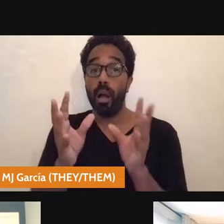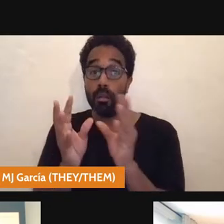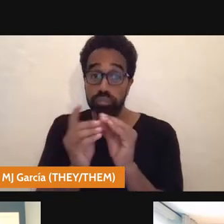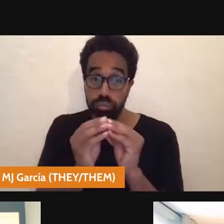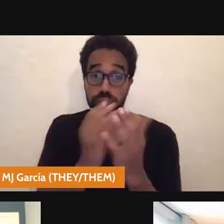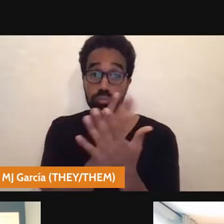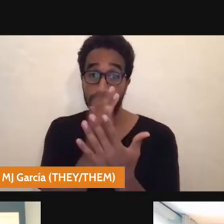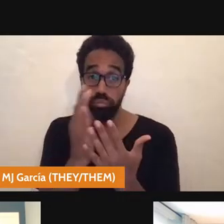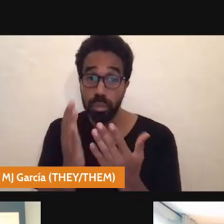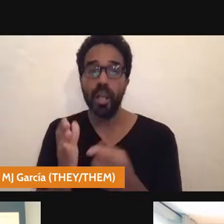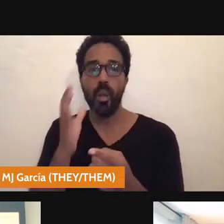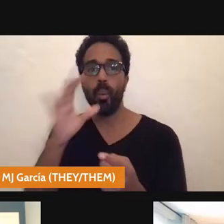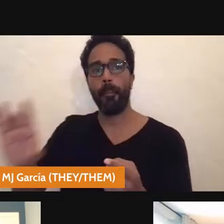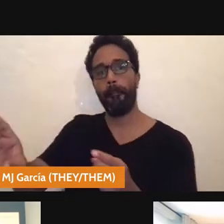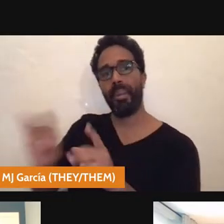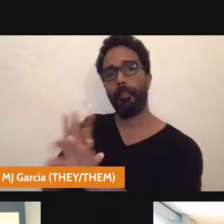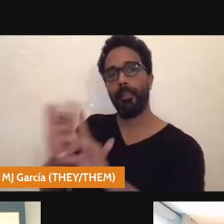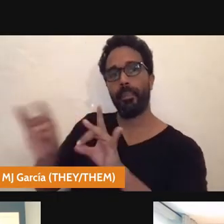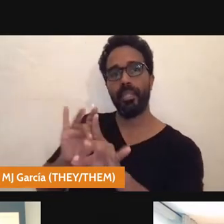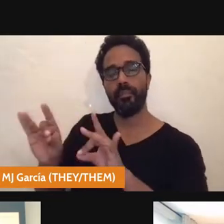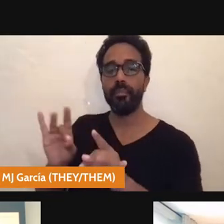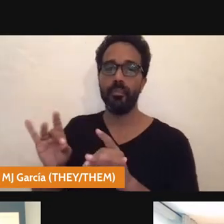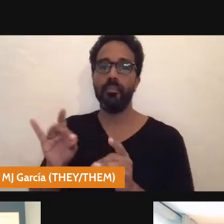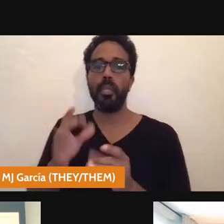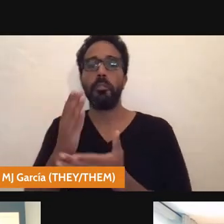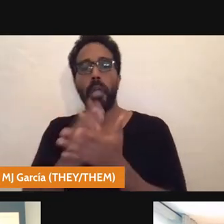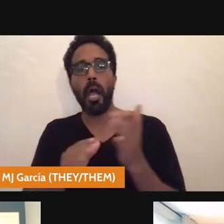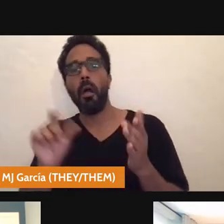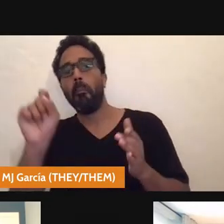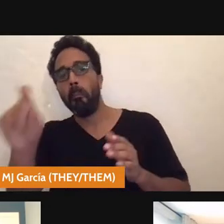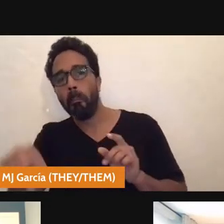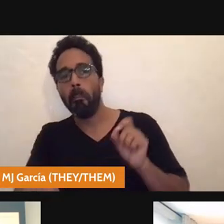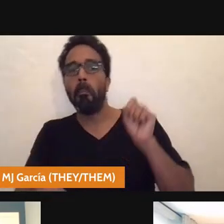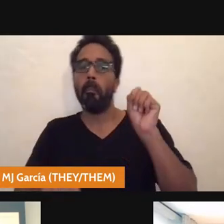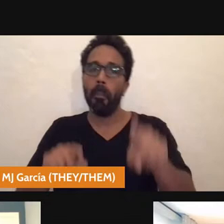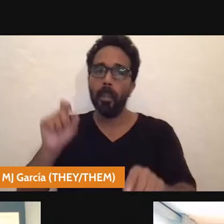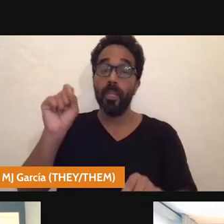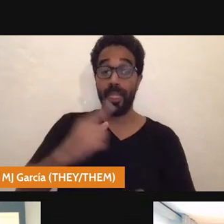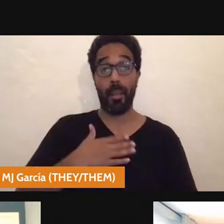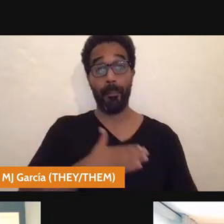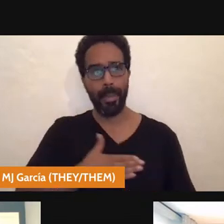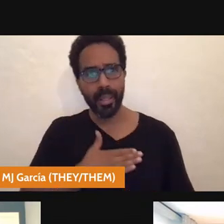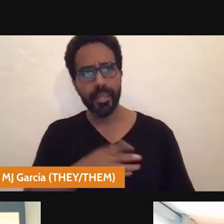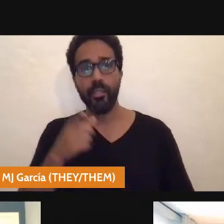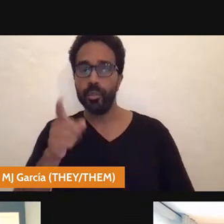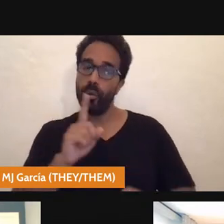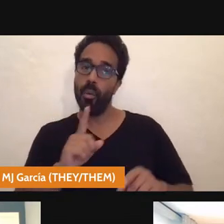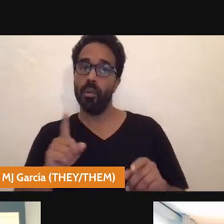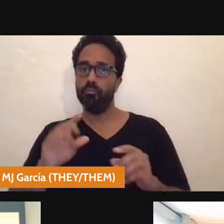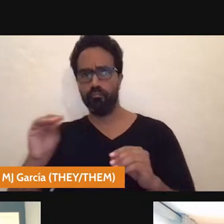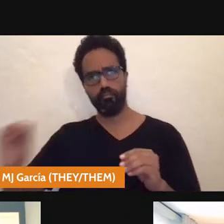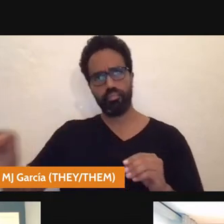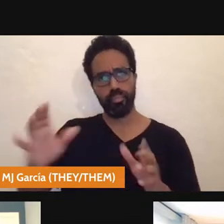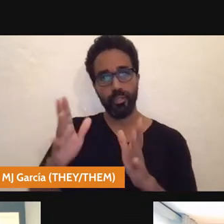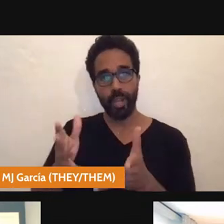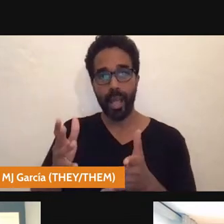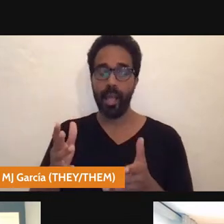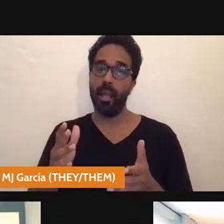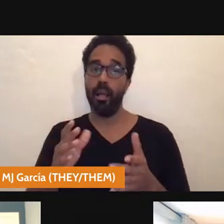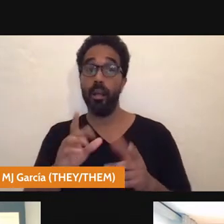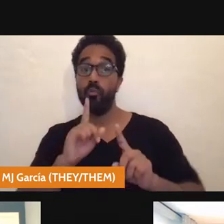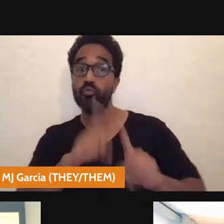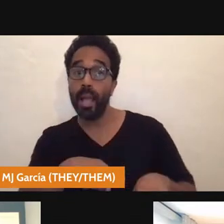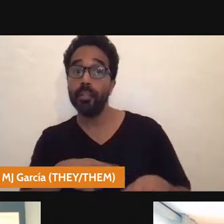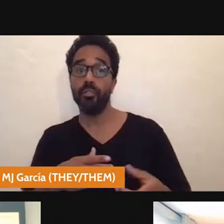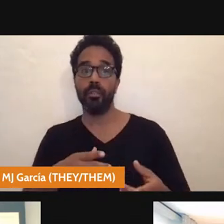stay engaged, show some love in the comments, make sure you comment and react to any of the conversation, any of the comments